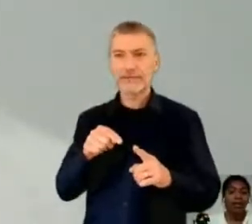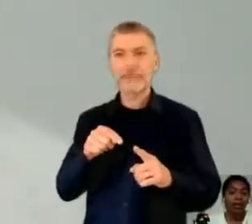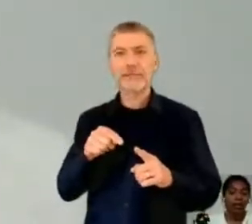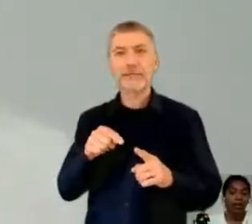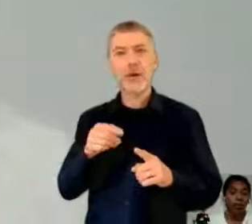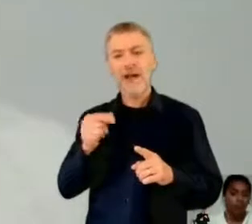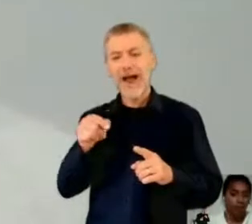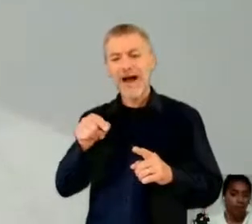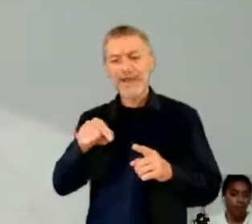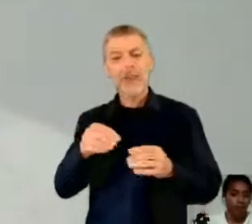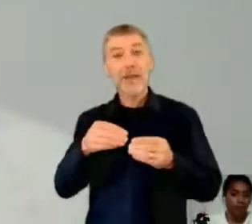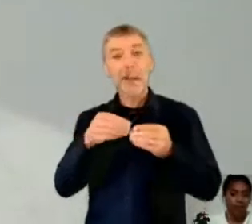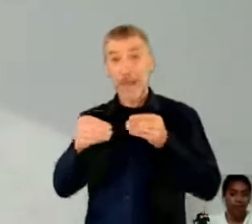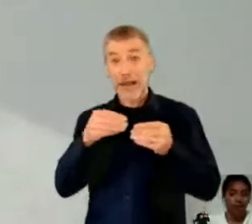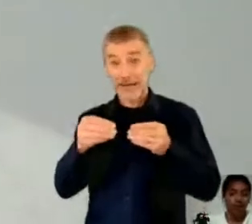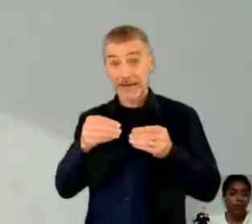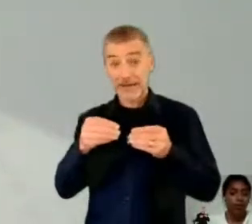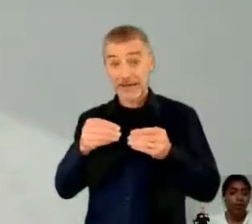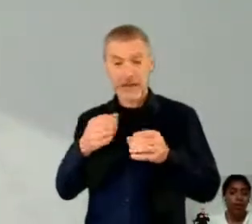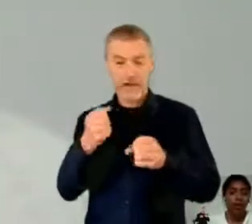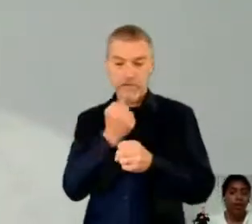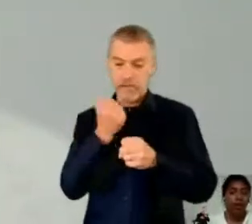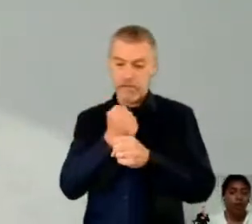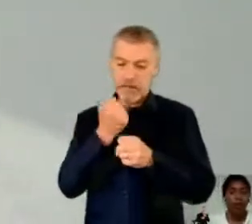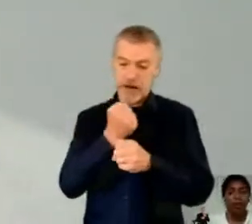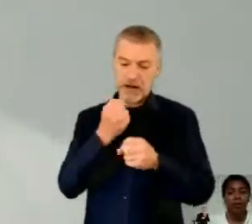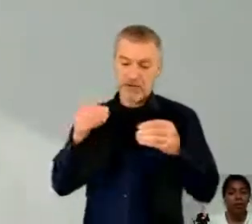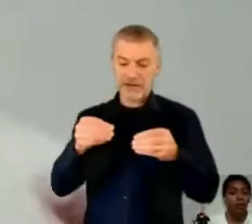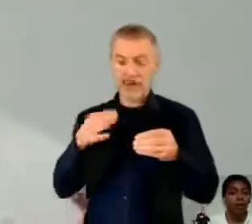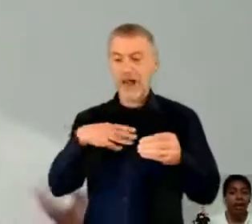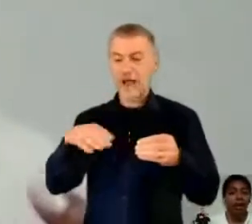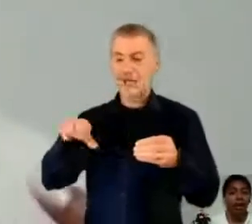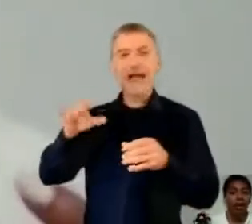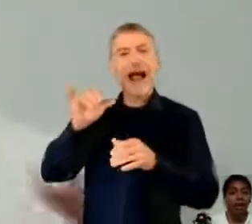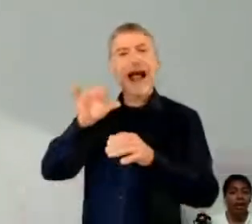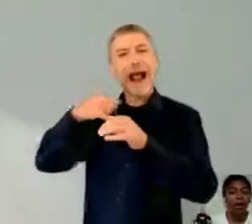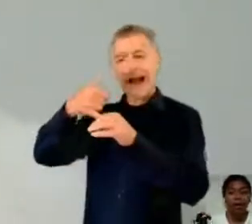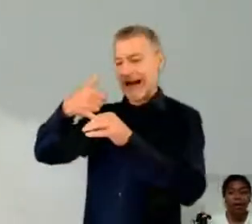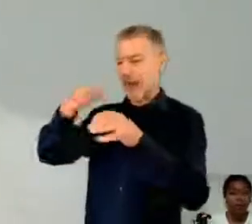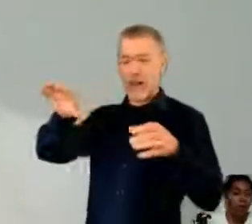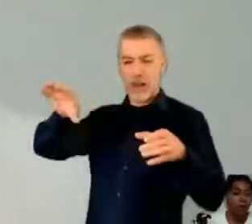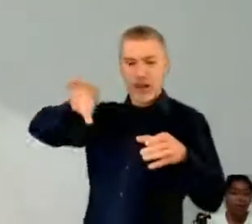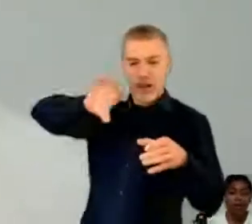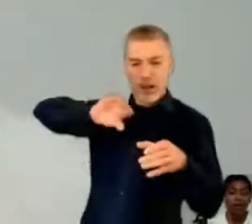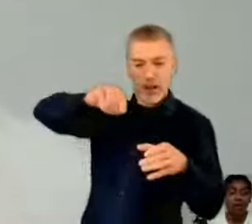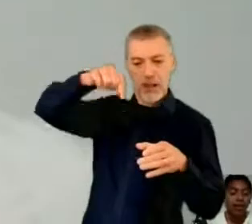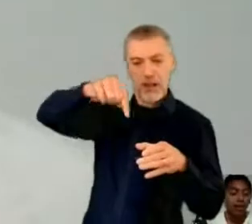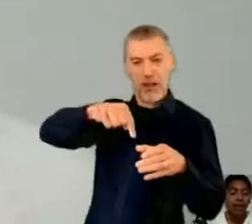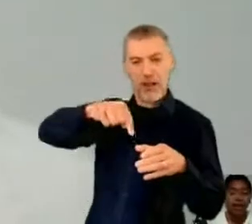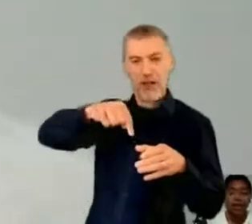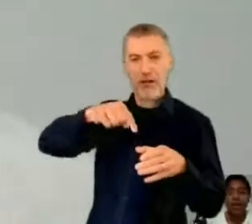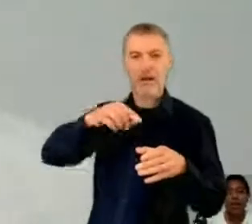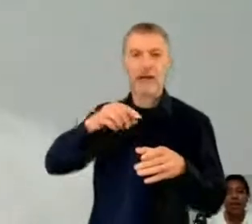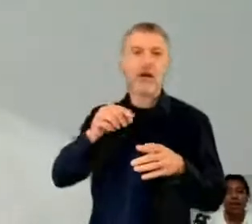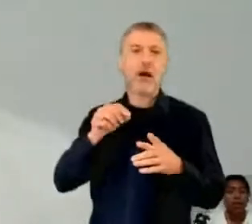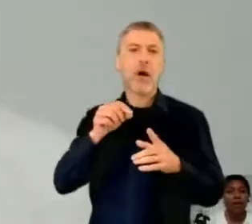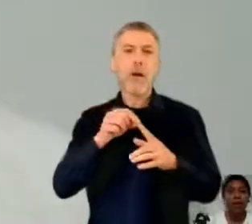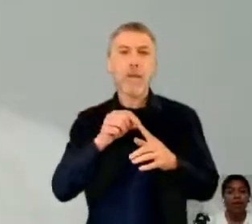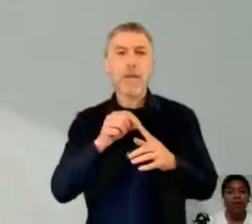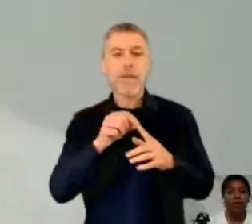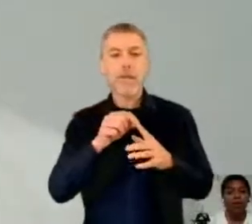goes into the production of the plastics when they are made. So for example, a polypropylene container, a